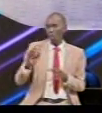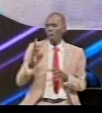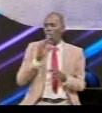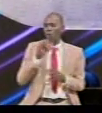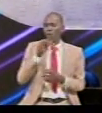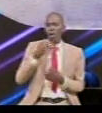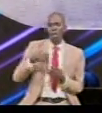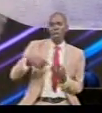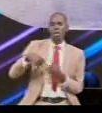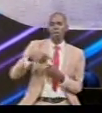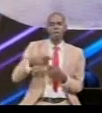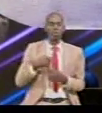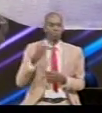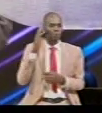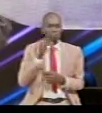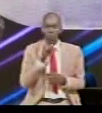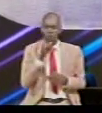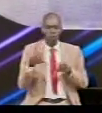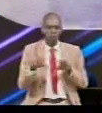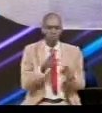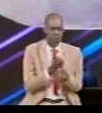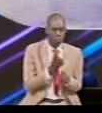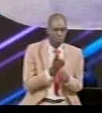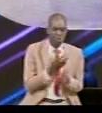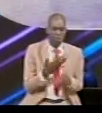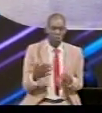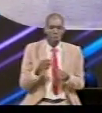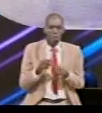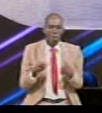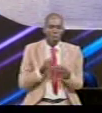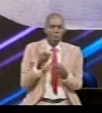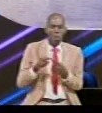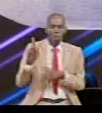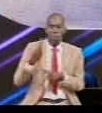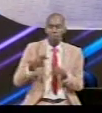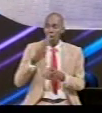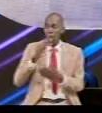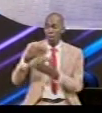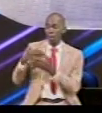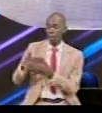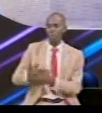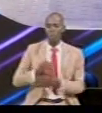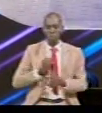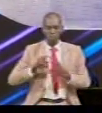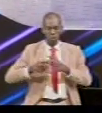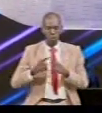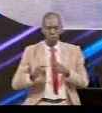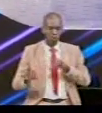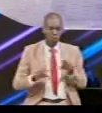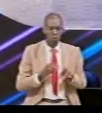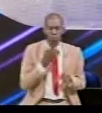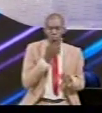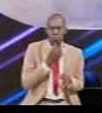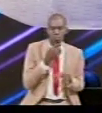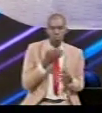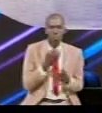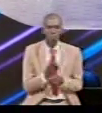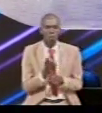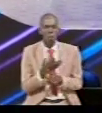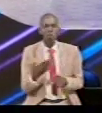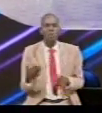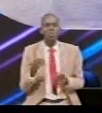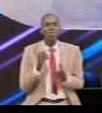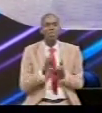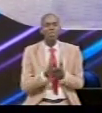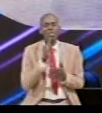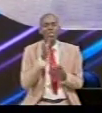they won't do right. But if people are there, then they do right. That's just external. They're doing it for show.